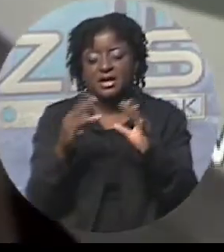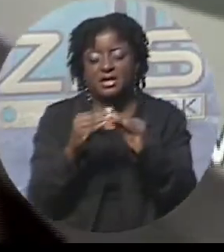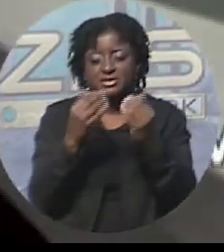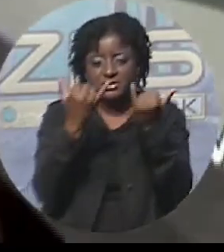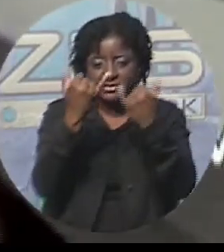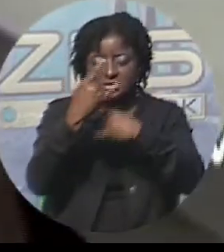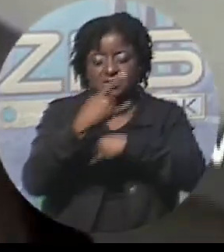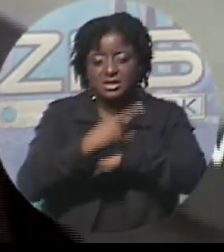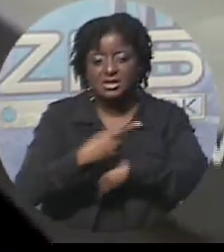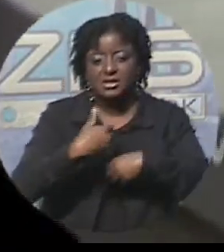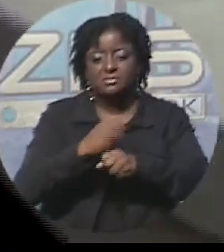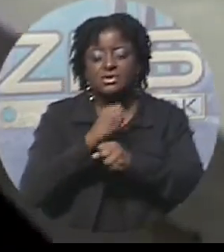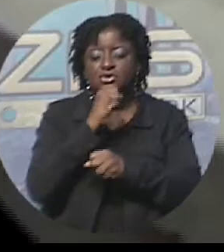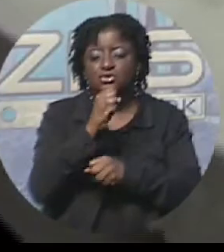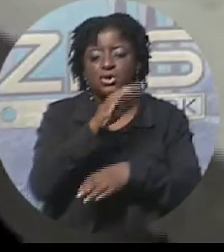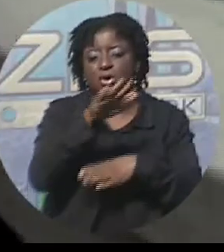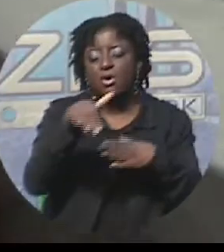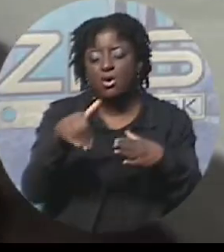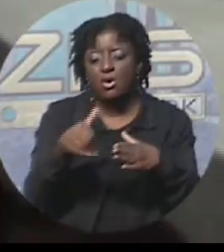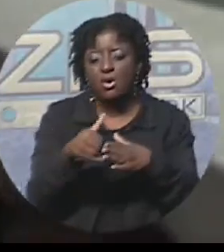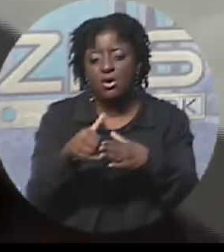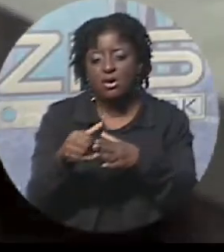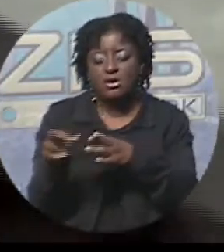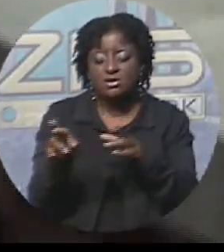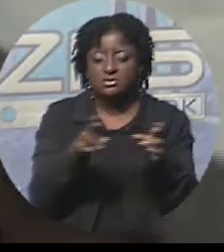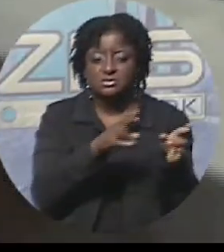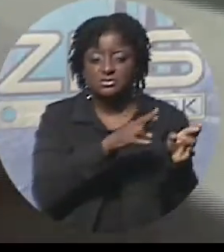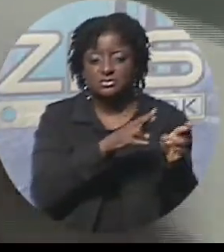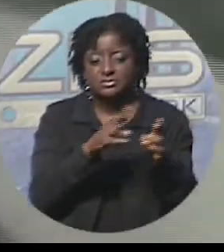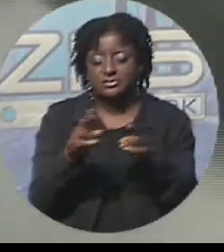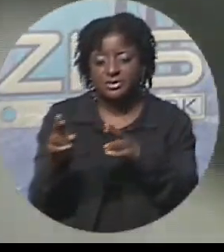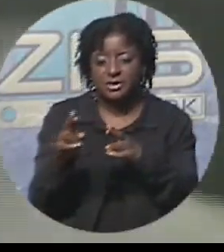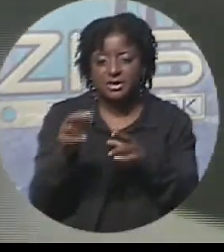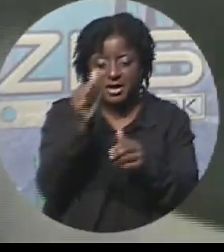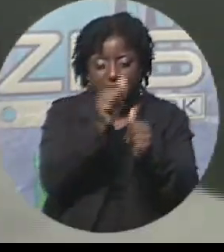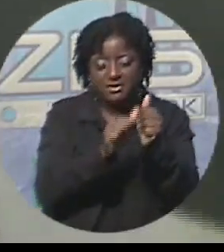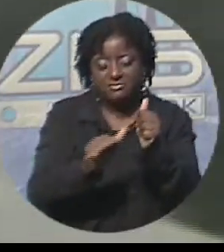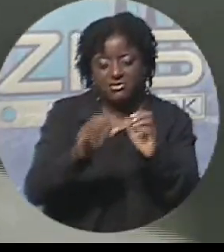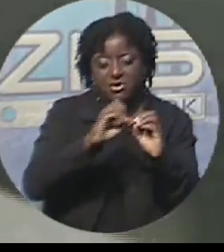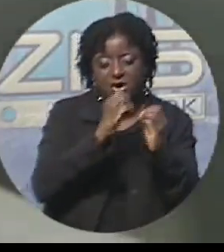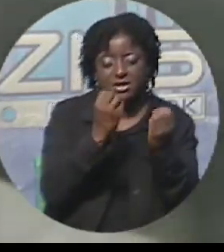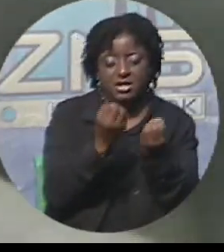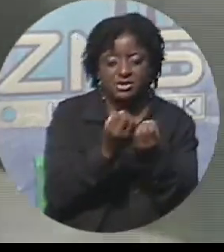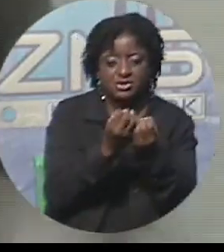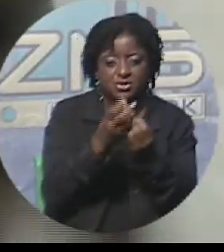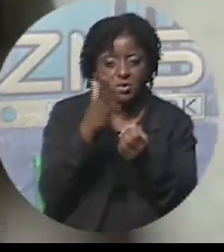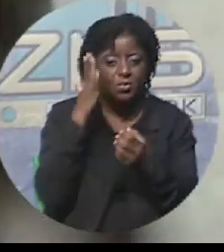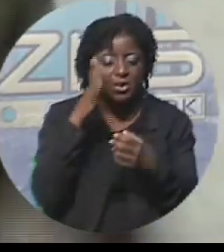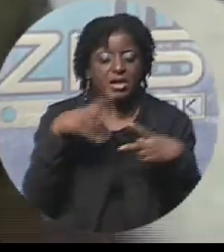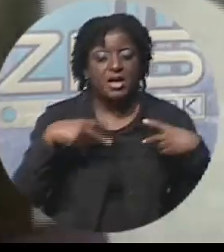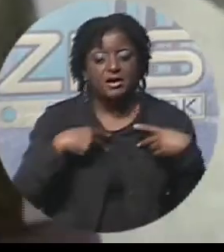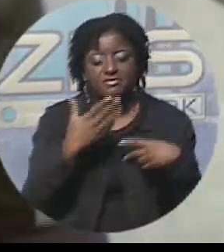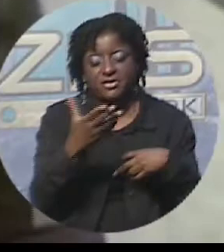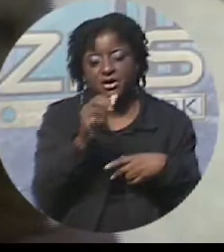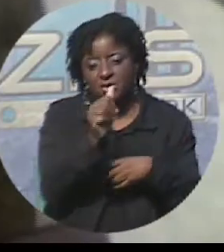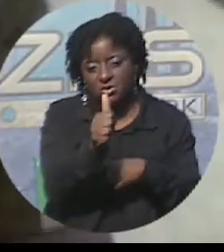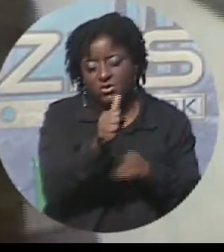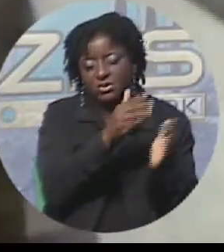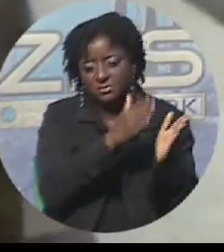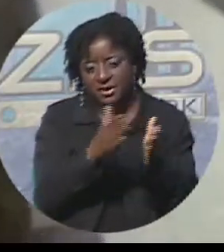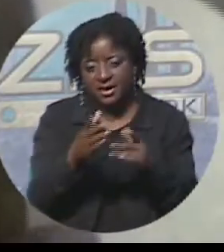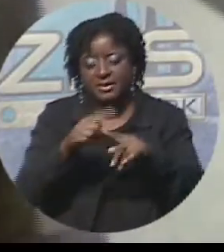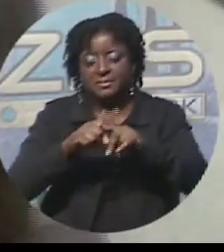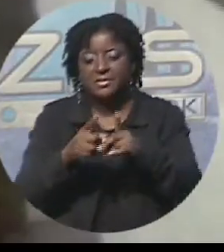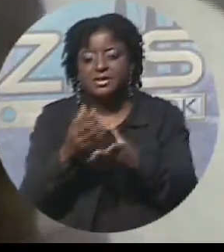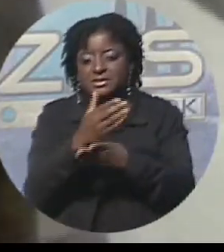Bethel, Operations Training Officer with NEMA, says that while every organization will have their own plans, some key elements are needed. Meanwhile, Wendy